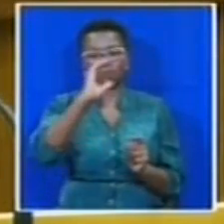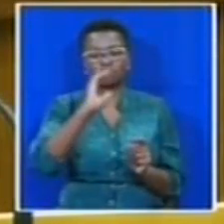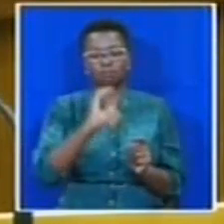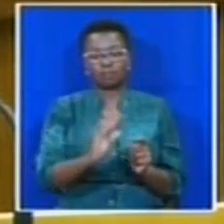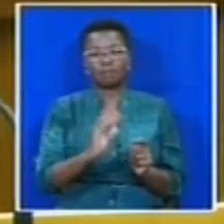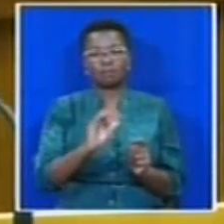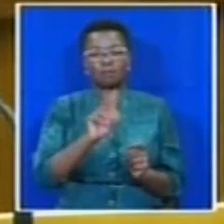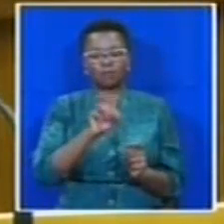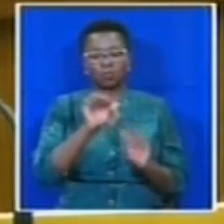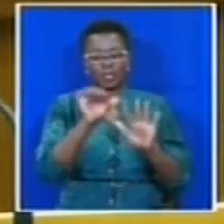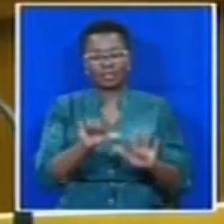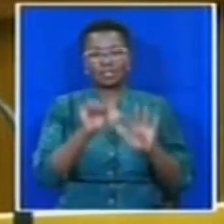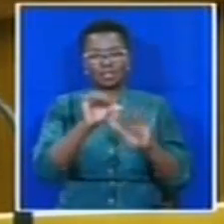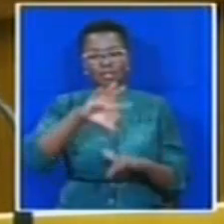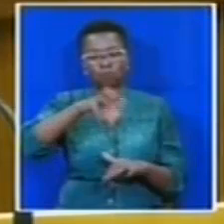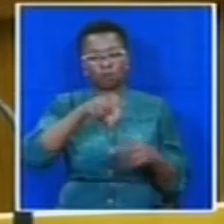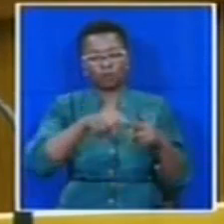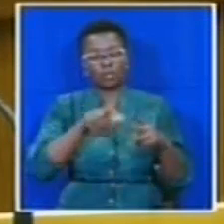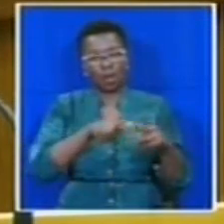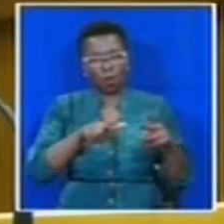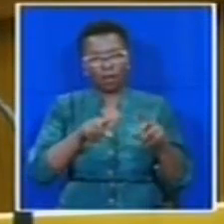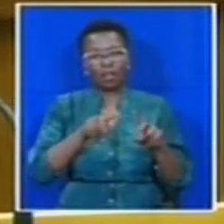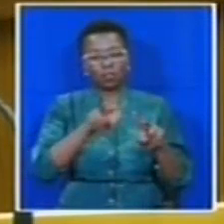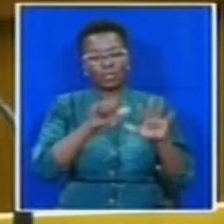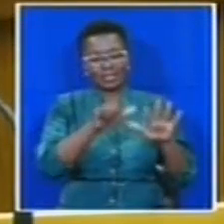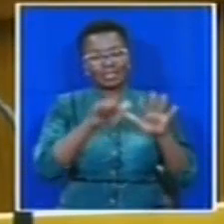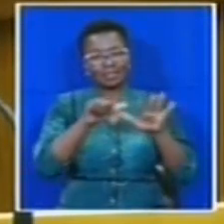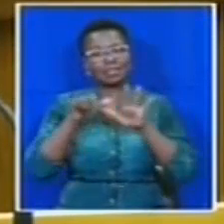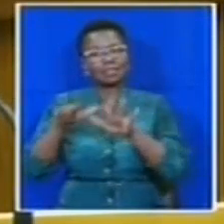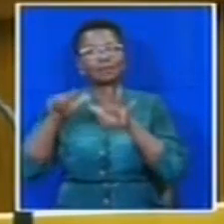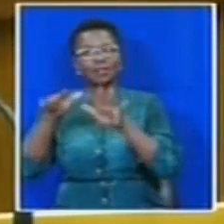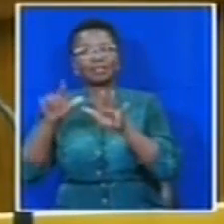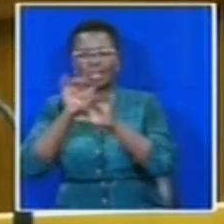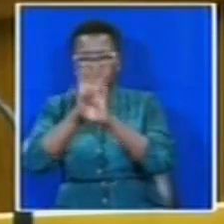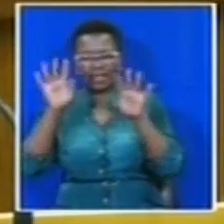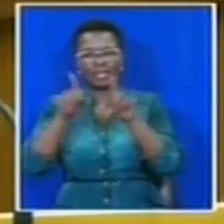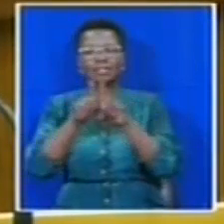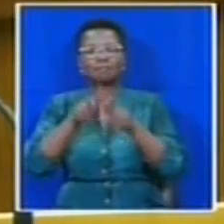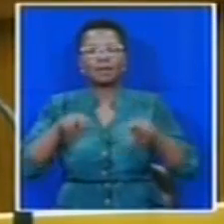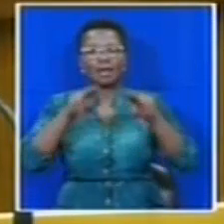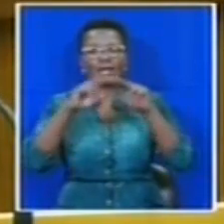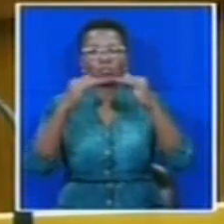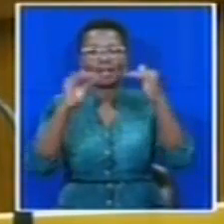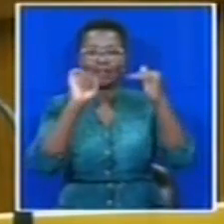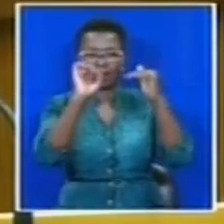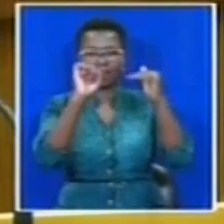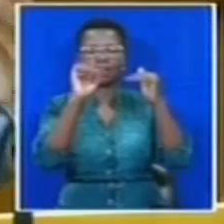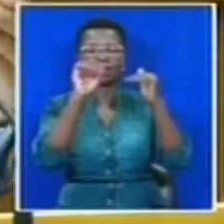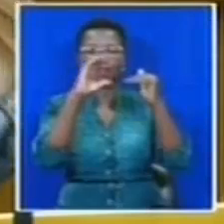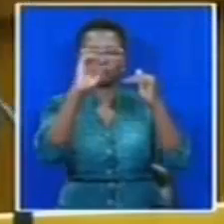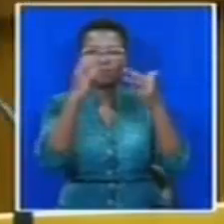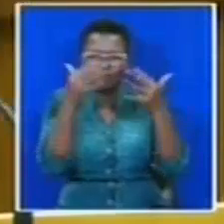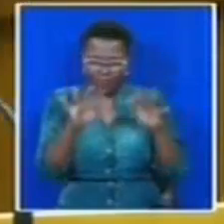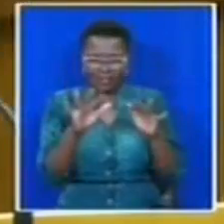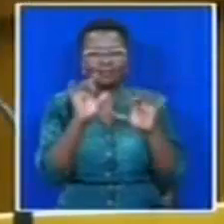government for 2016 and 2017 are set out in the Division of Revenue Amendment Bill. For the period